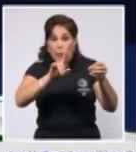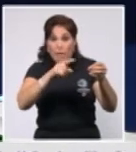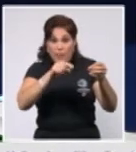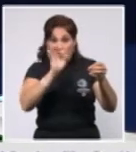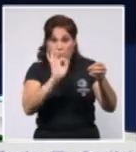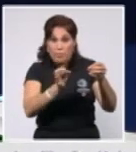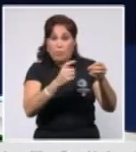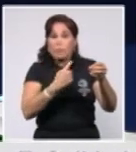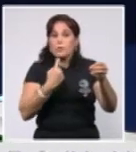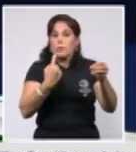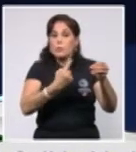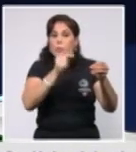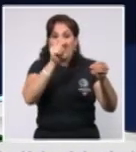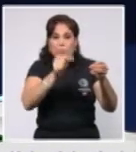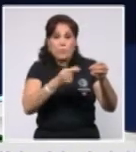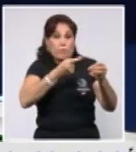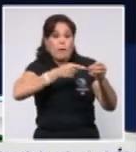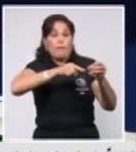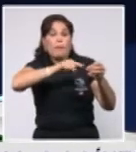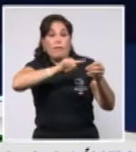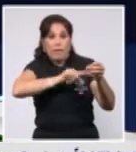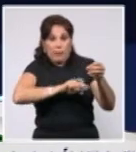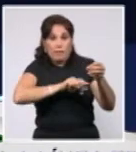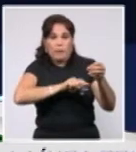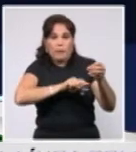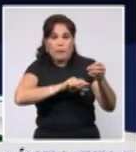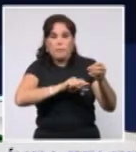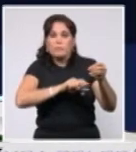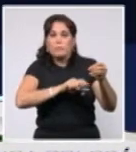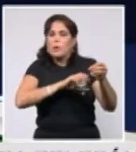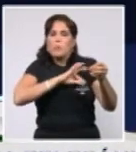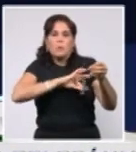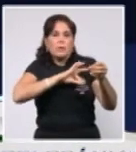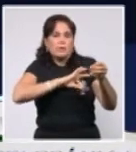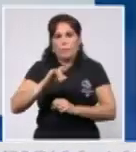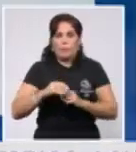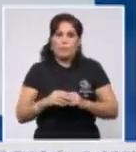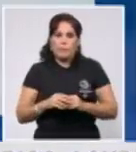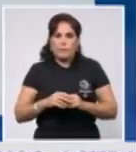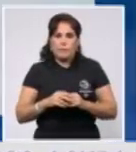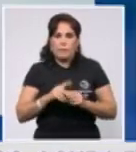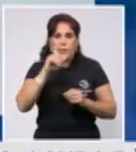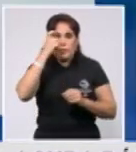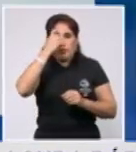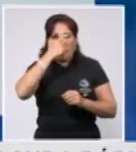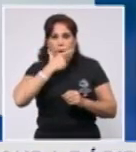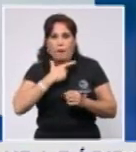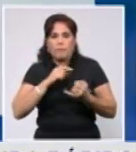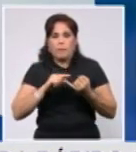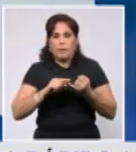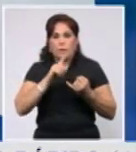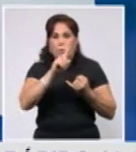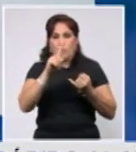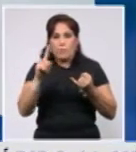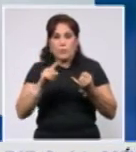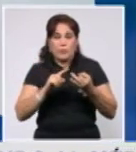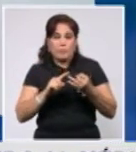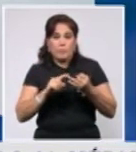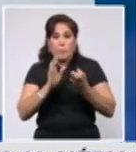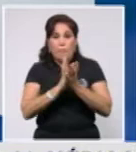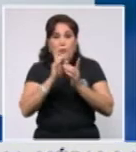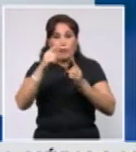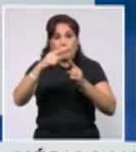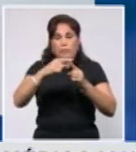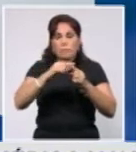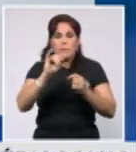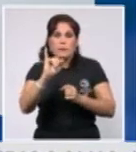60. Of the 48 cases diagnosed yesterday, 29 belong to Havana,